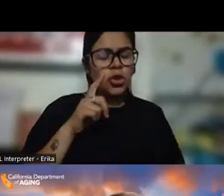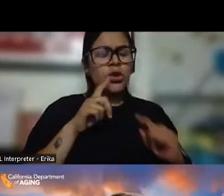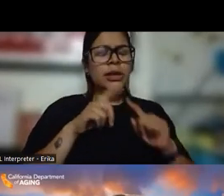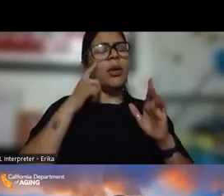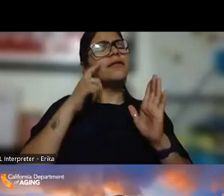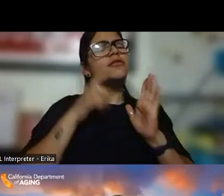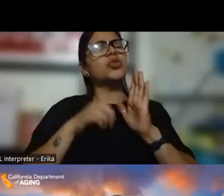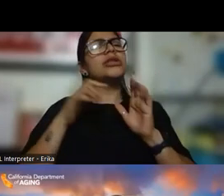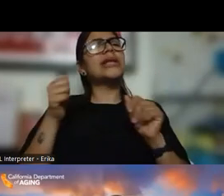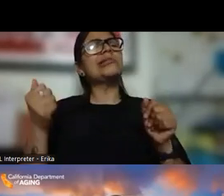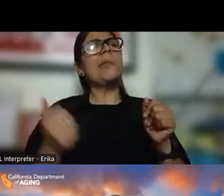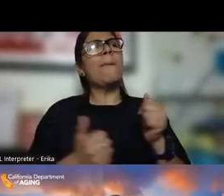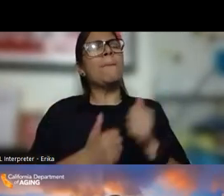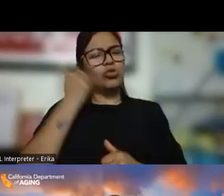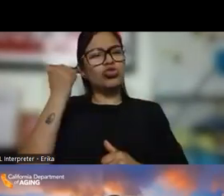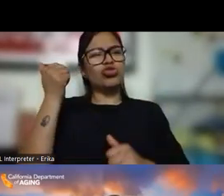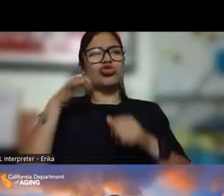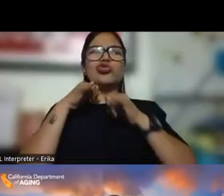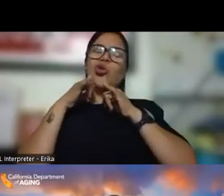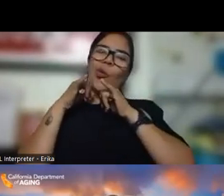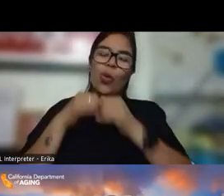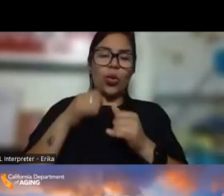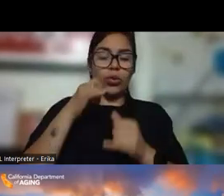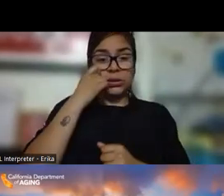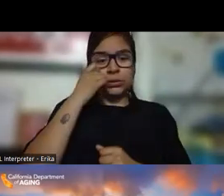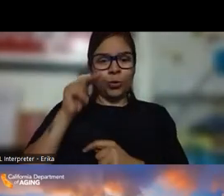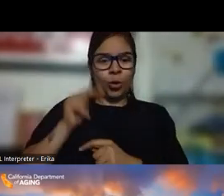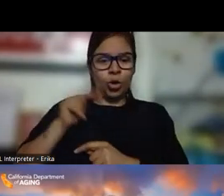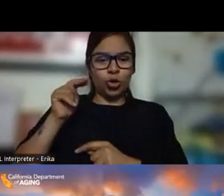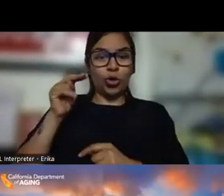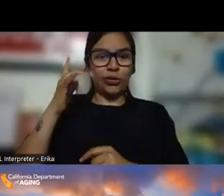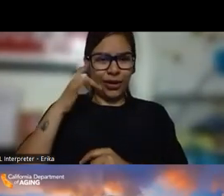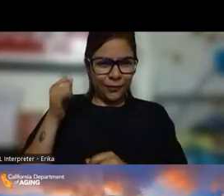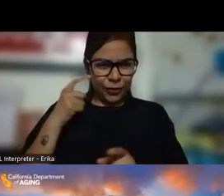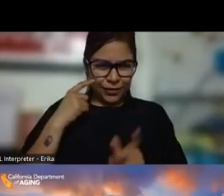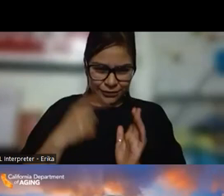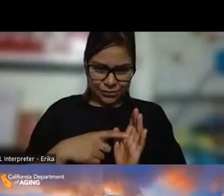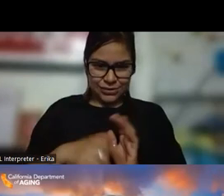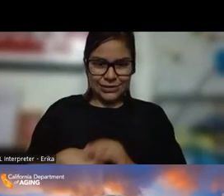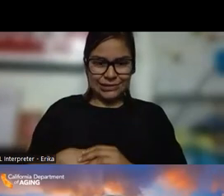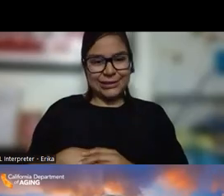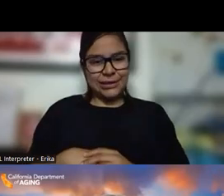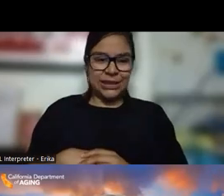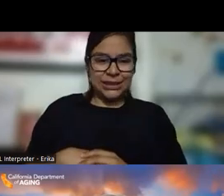mostly all of the awardees were in Northern California, am I right?